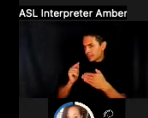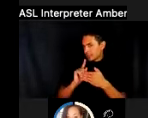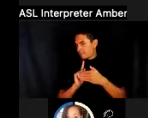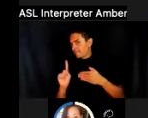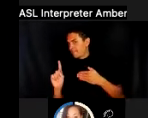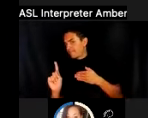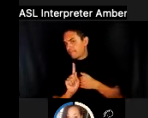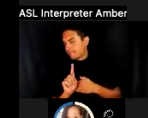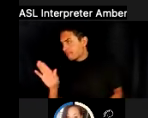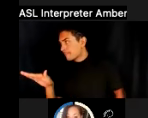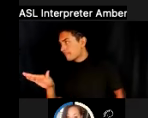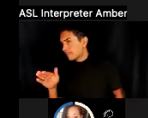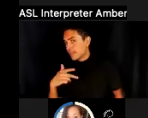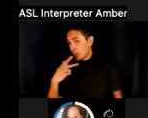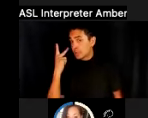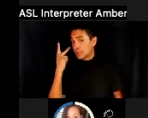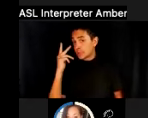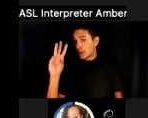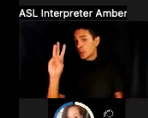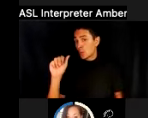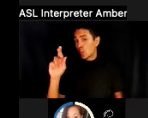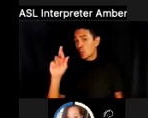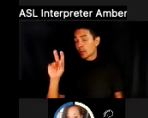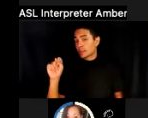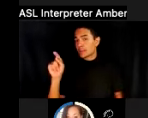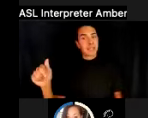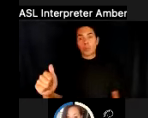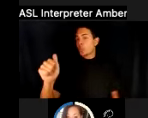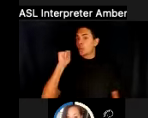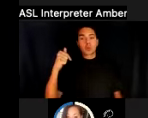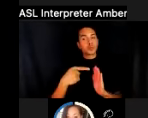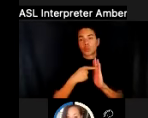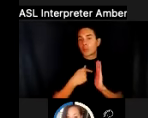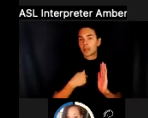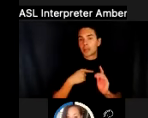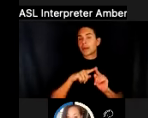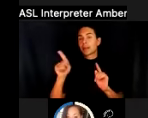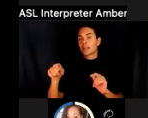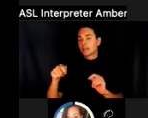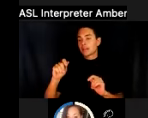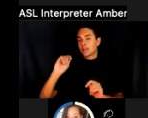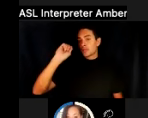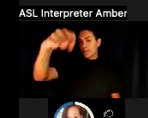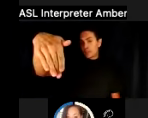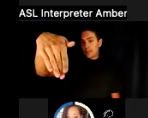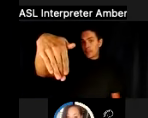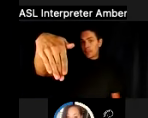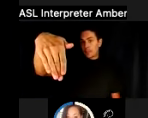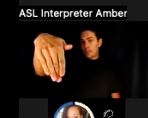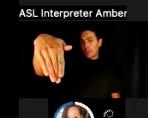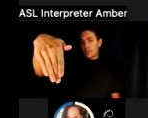I asked to see the warrant. He wouldn't show me, but he flipped it in front of my face and then